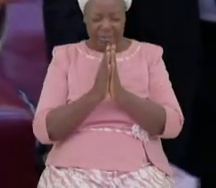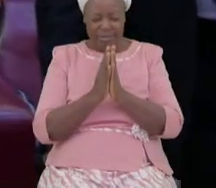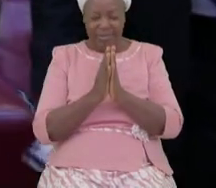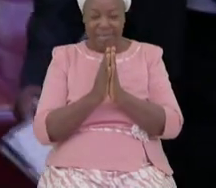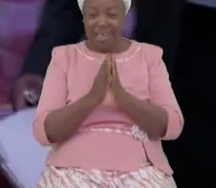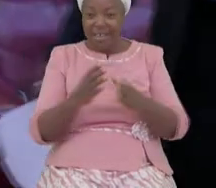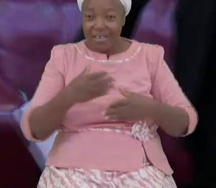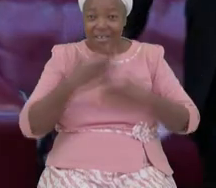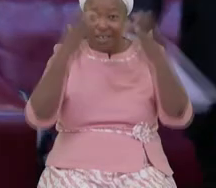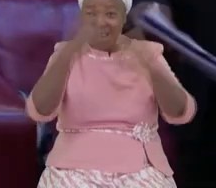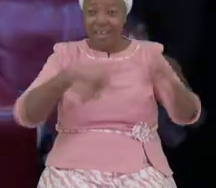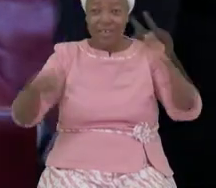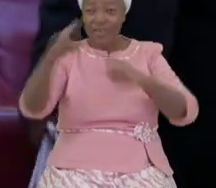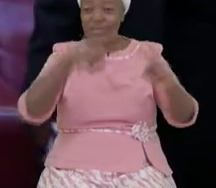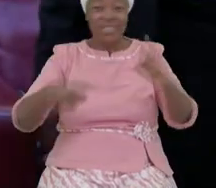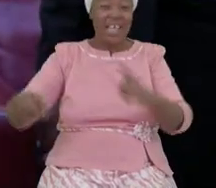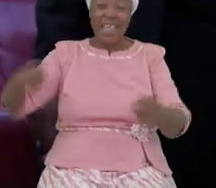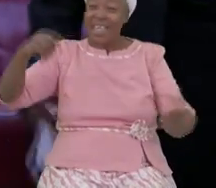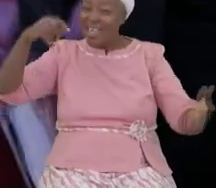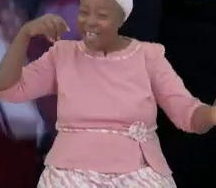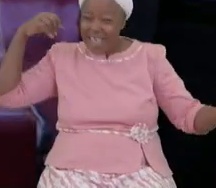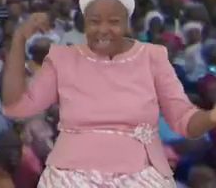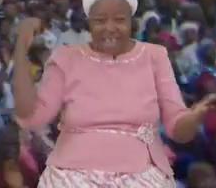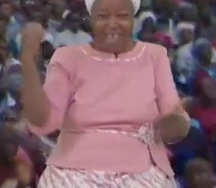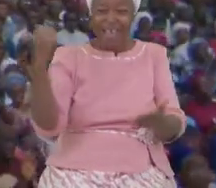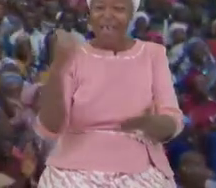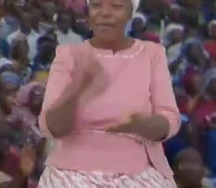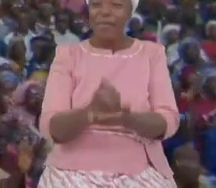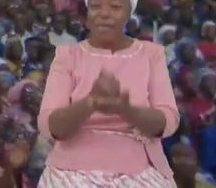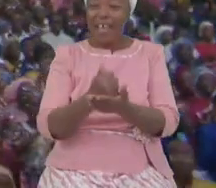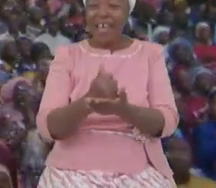me another shouting, clapping, amen.